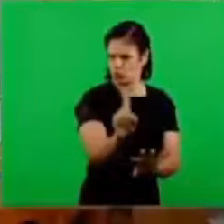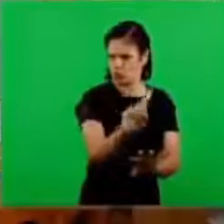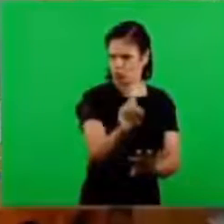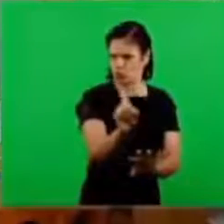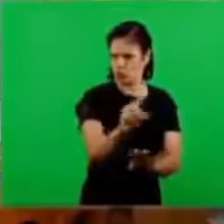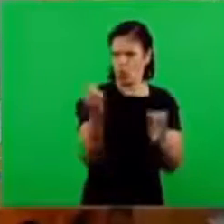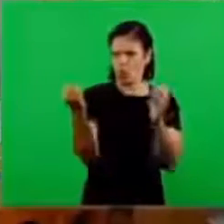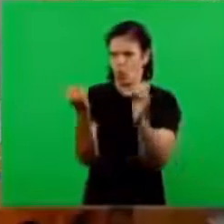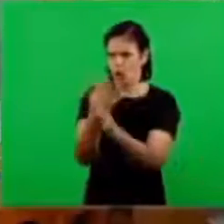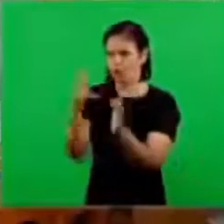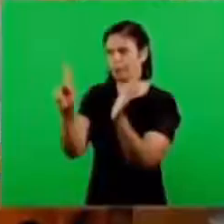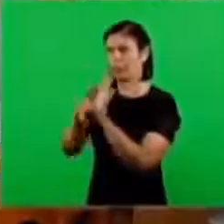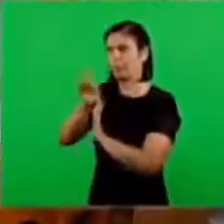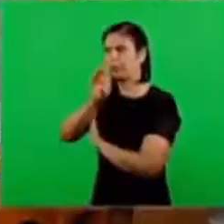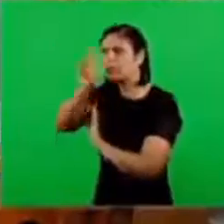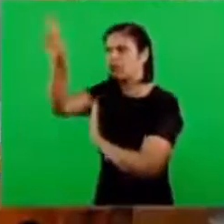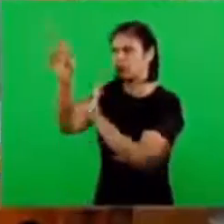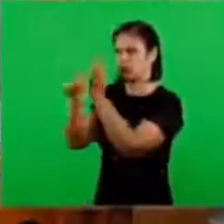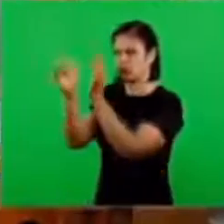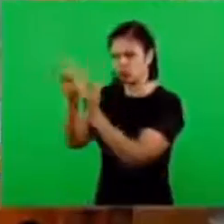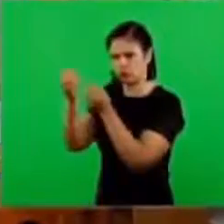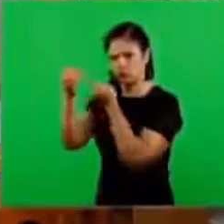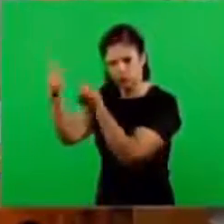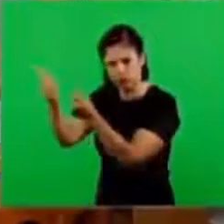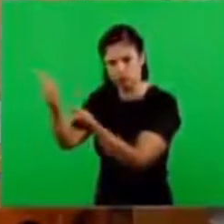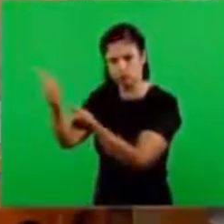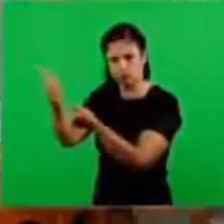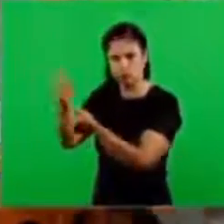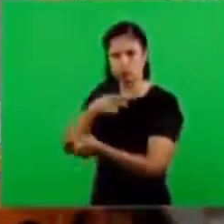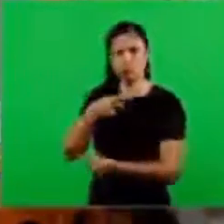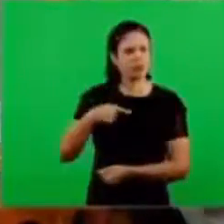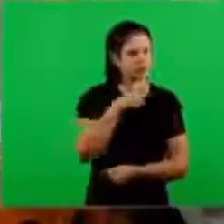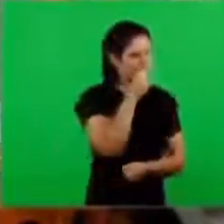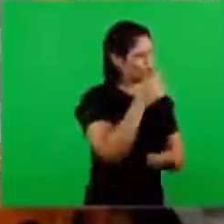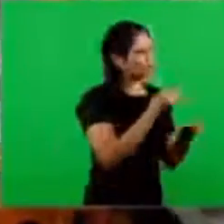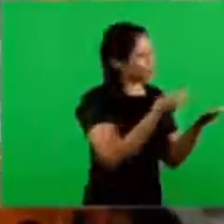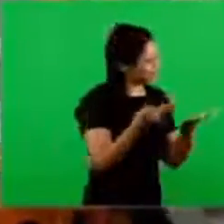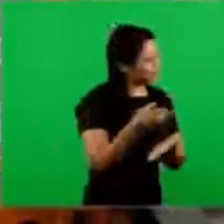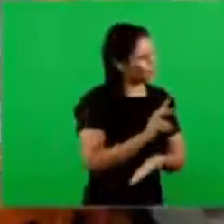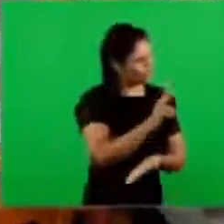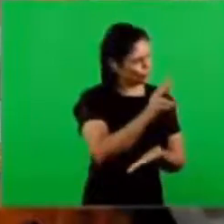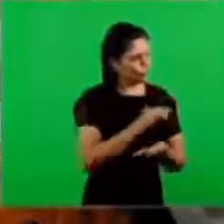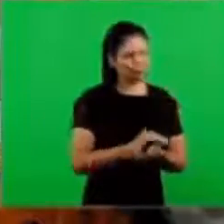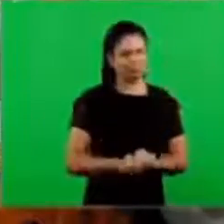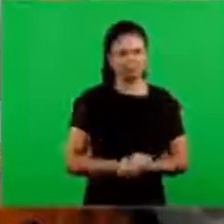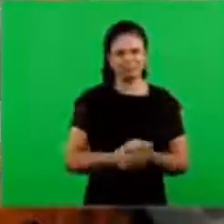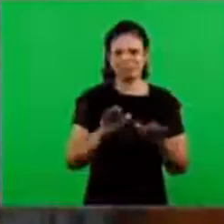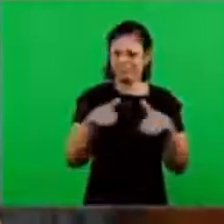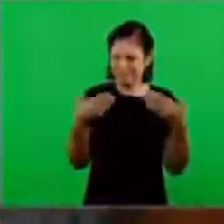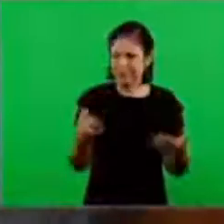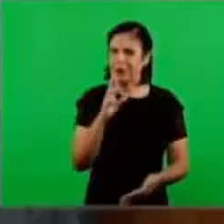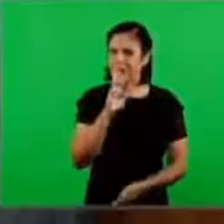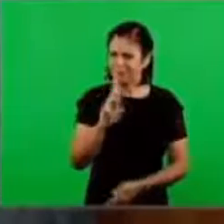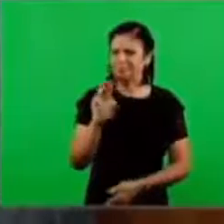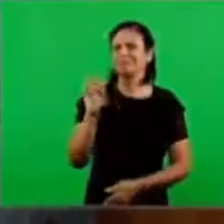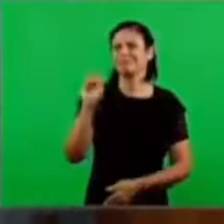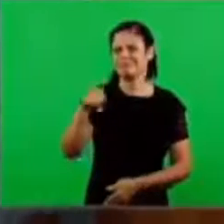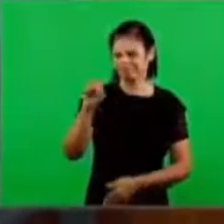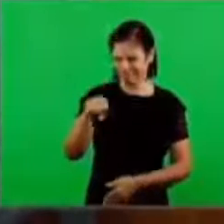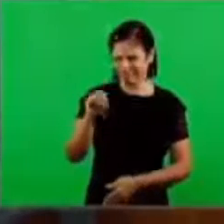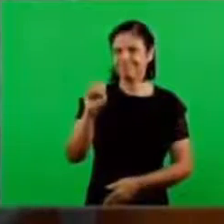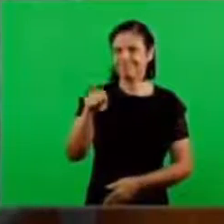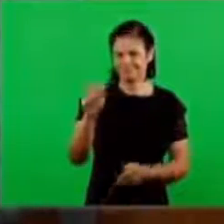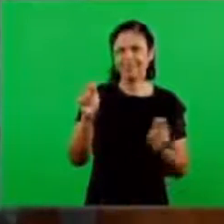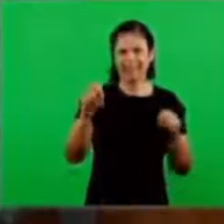about glorification, you brethren know exactly why we're speaking about glorification. So now the word is back with Pastor